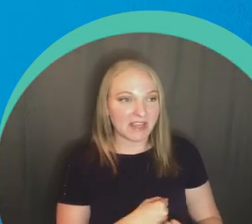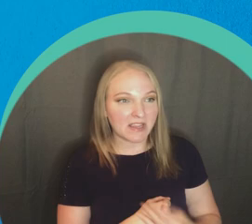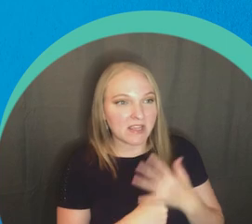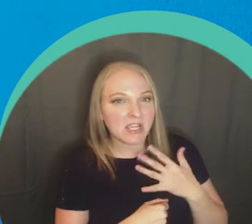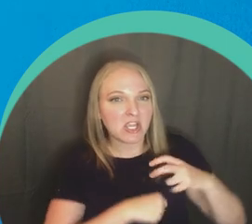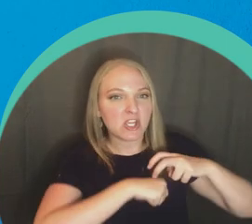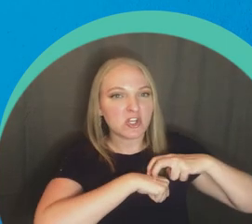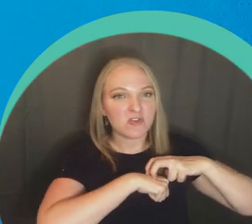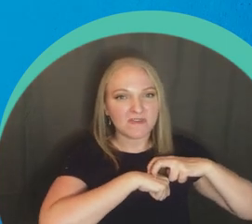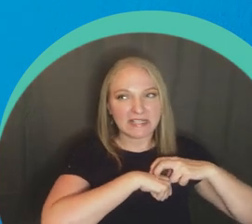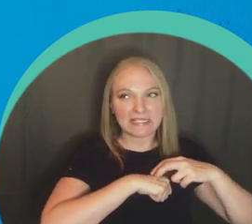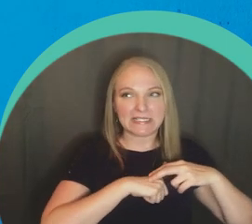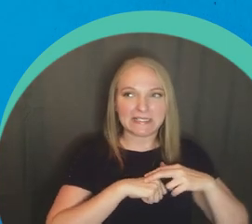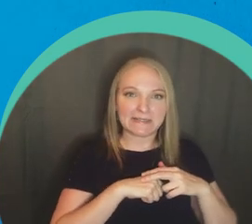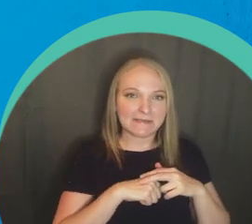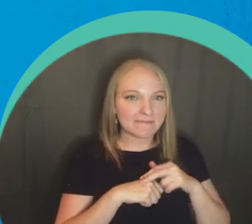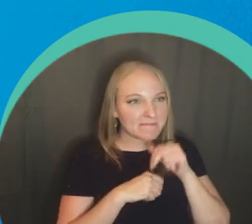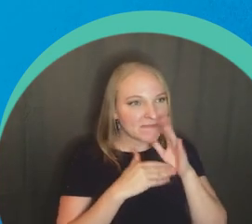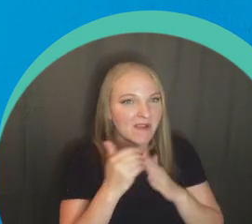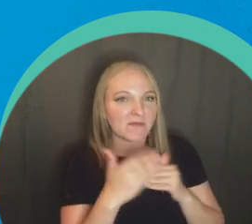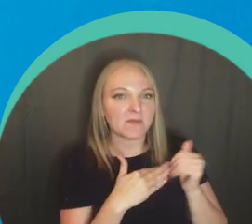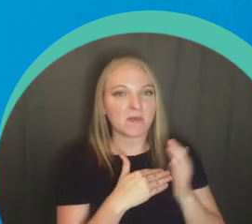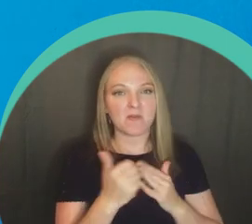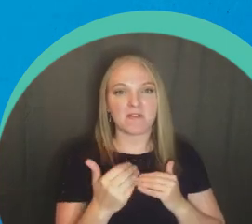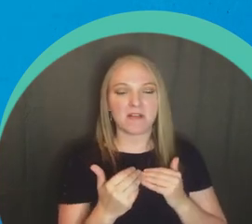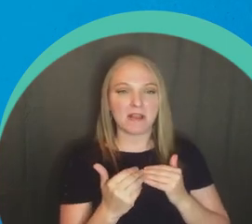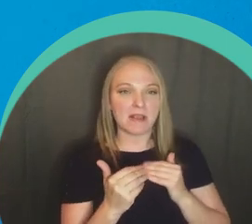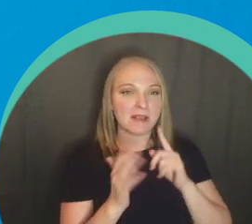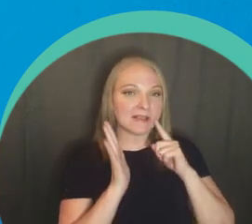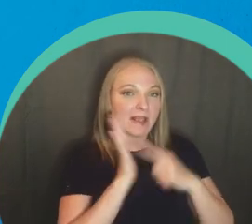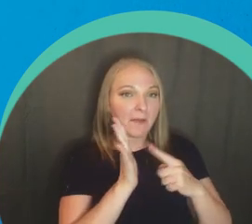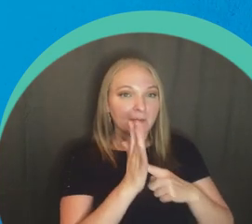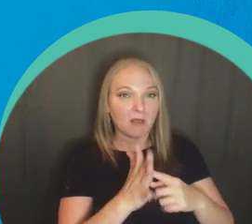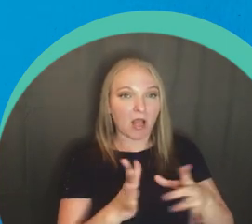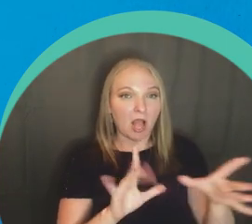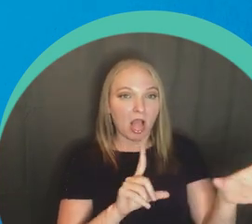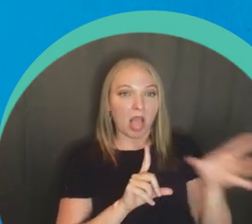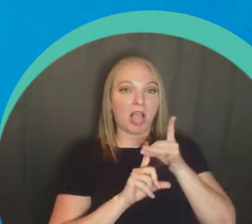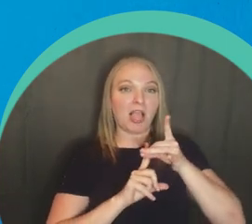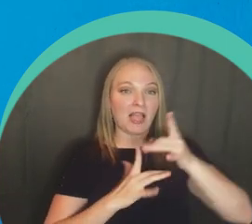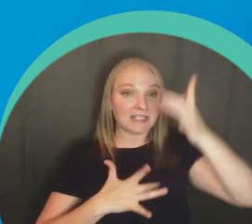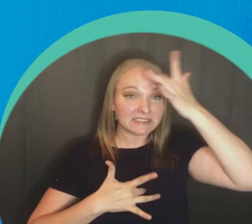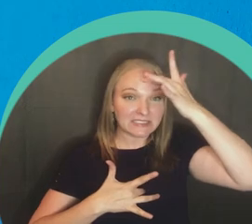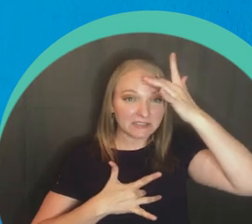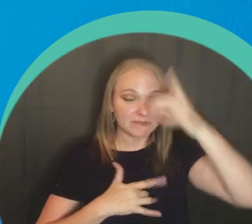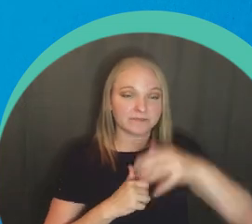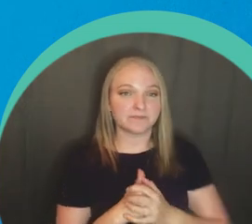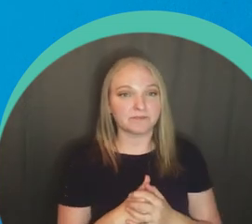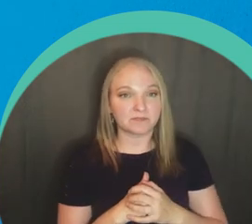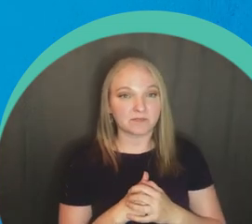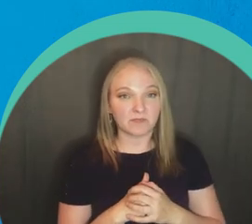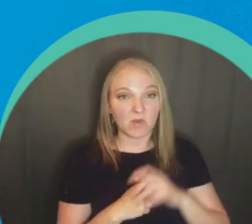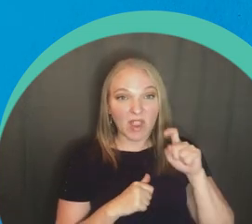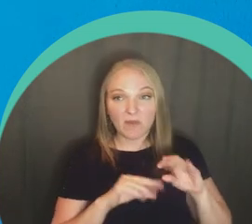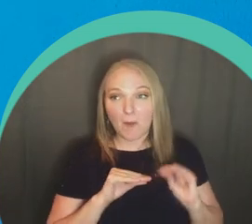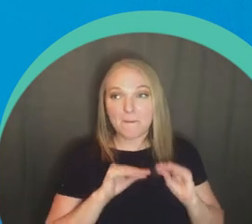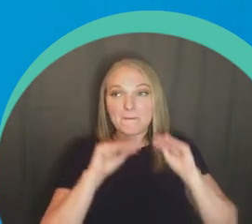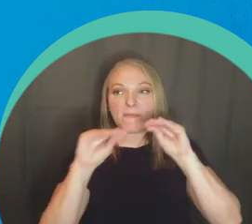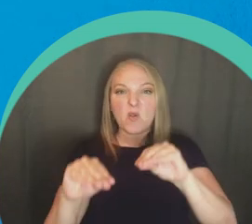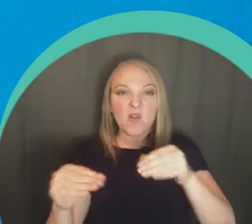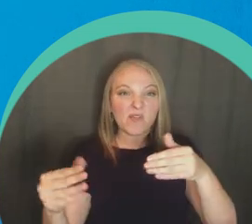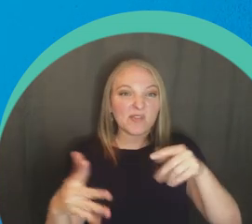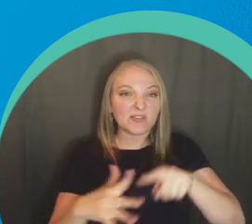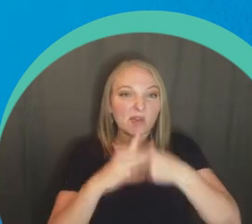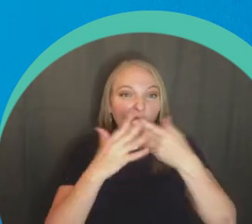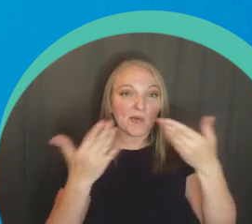like getting sick, or having to move to a new school, or a